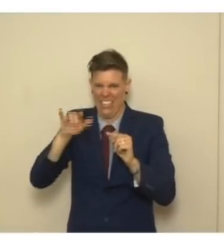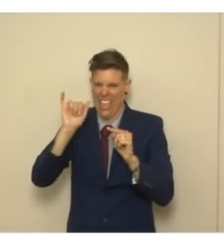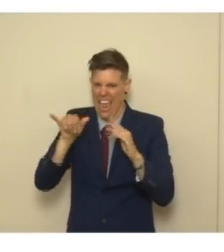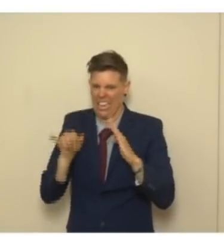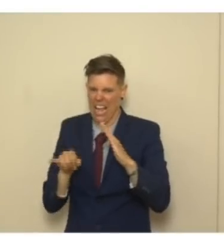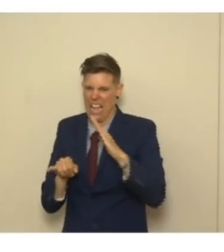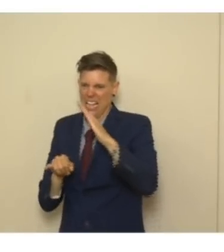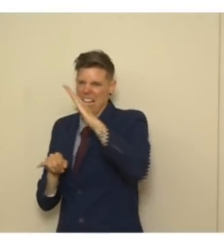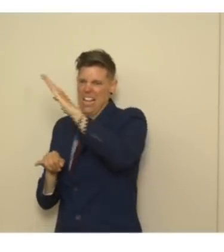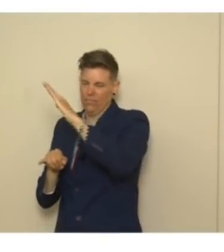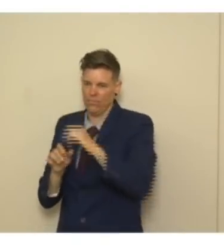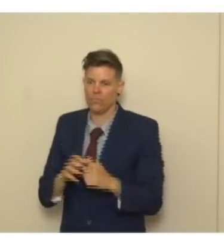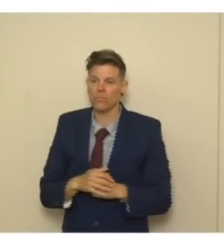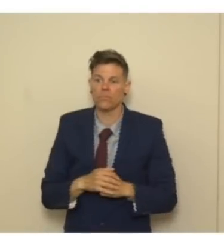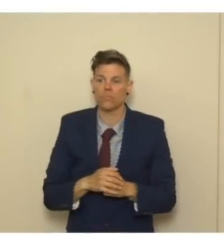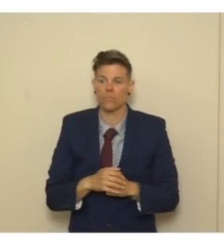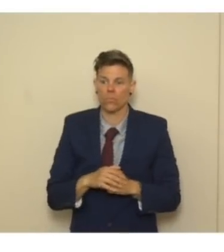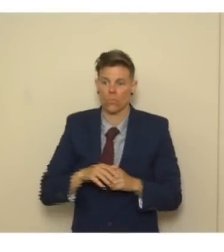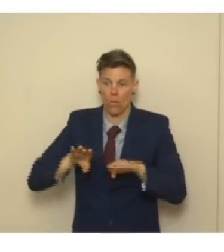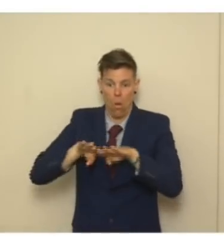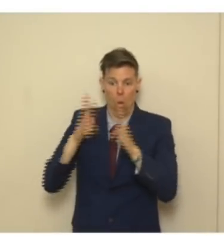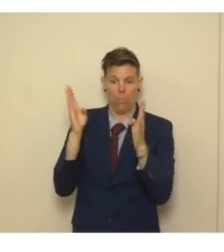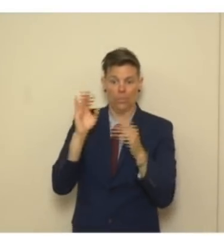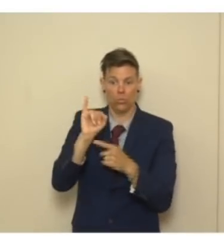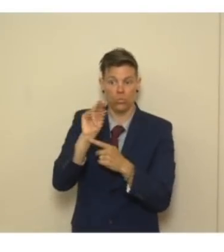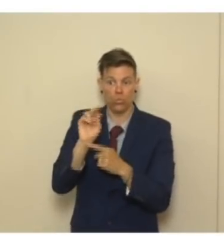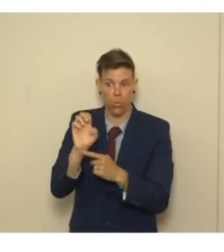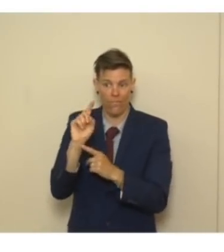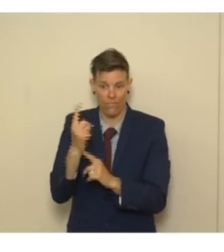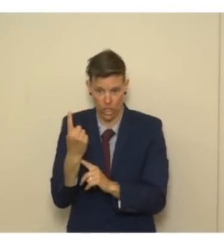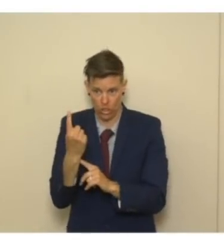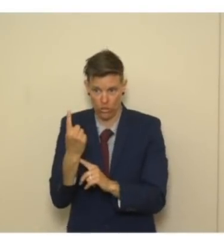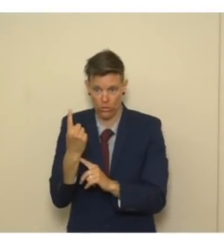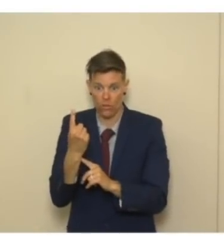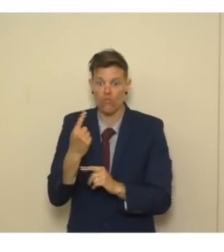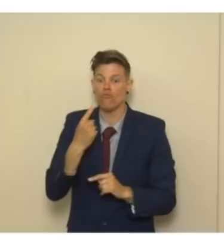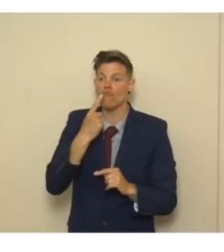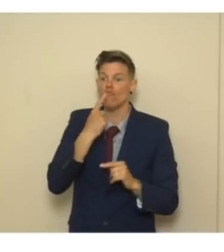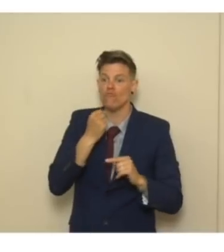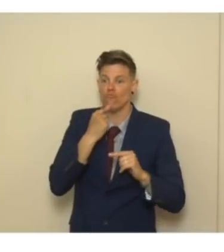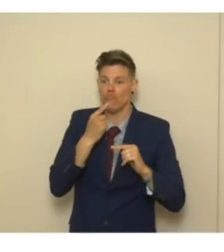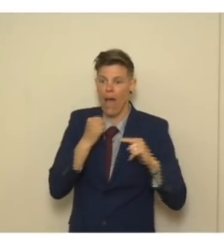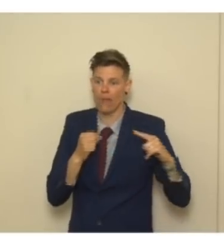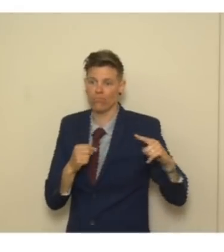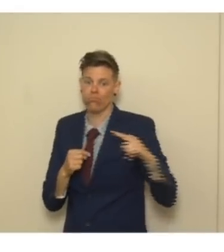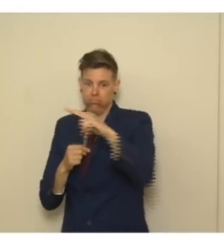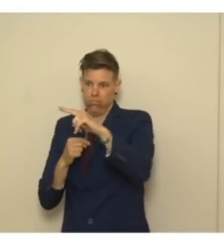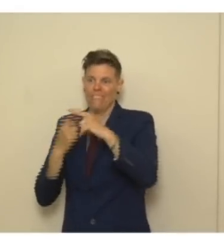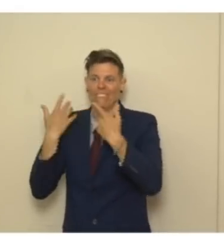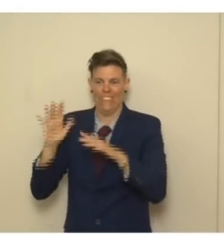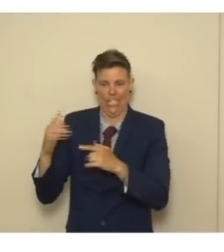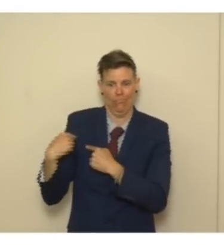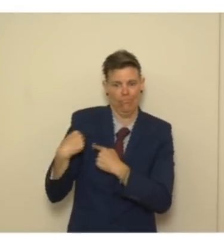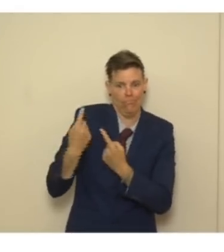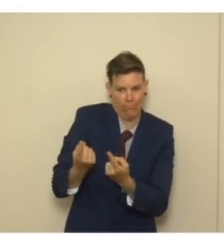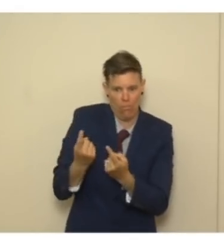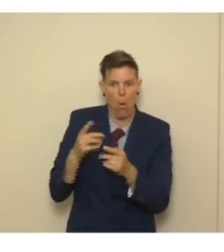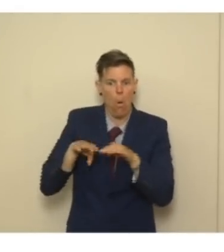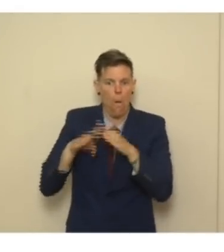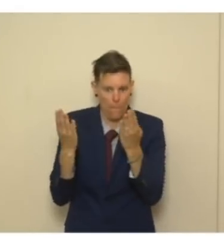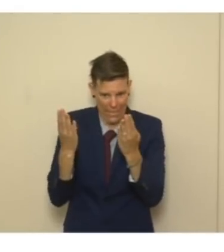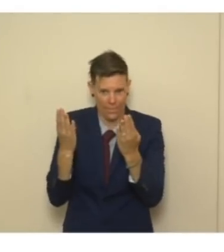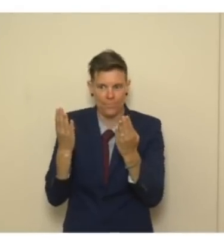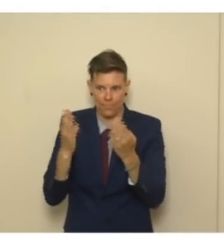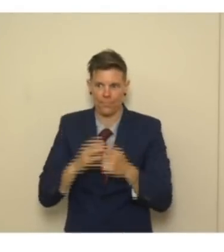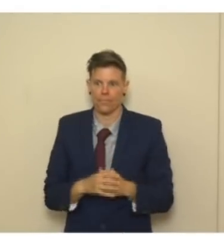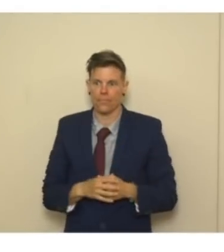red arrow encompasses the time period since then. And even without that spike there that you can see, there is